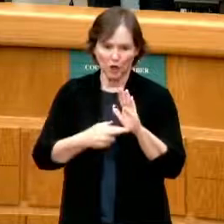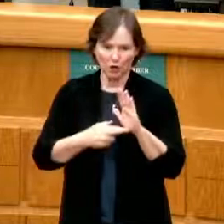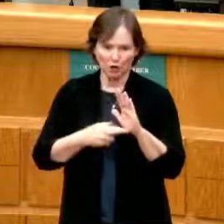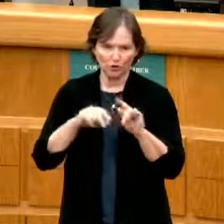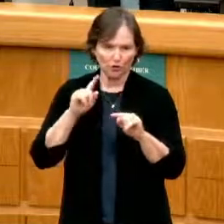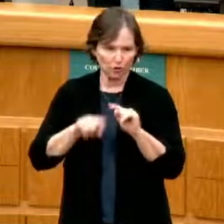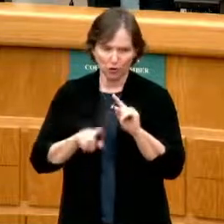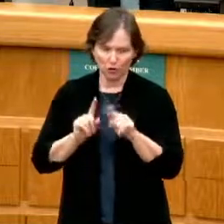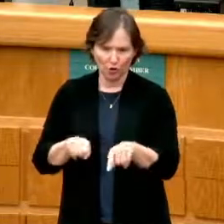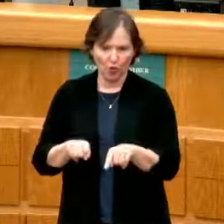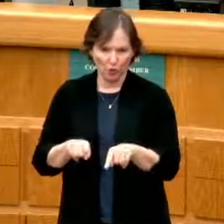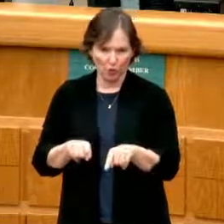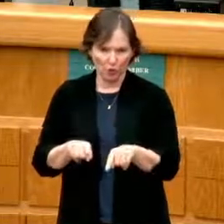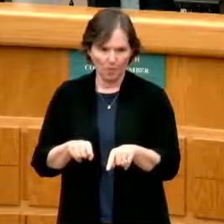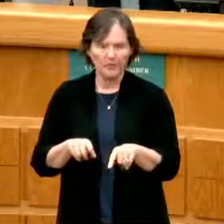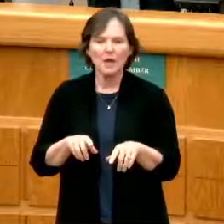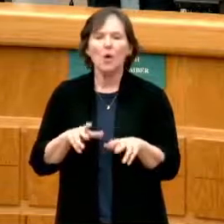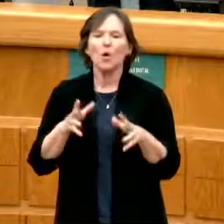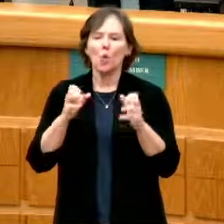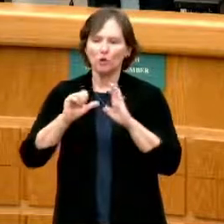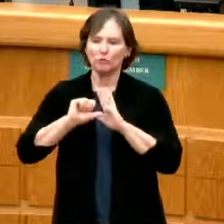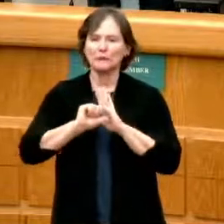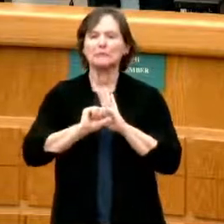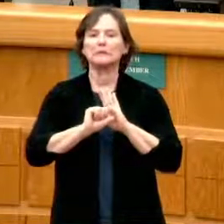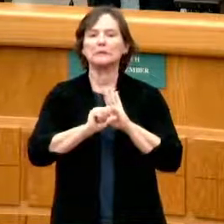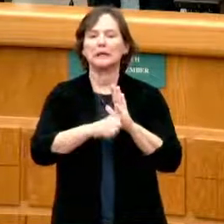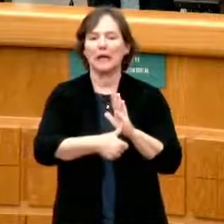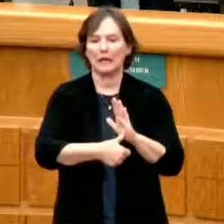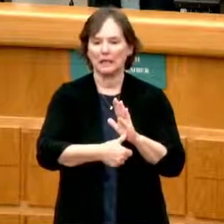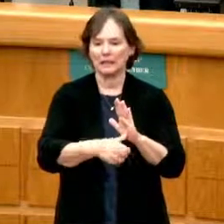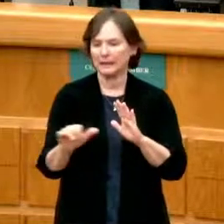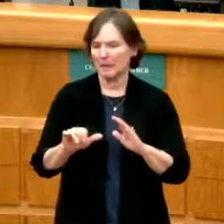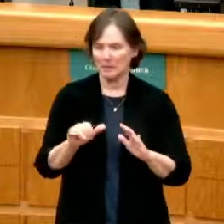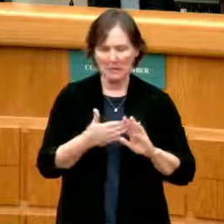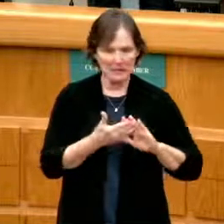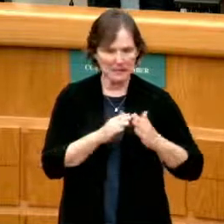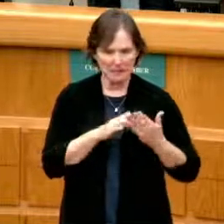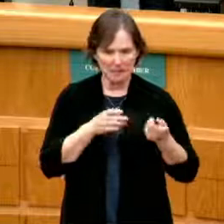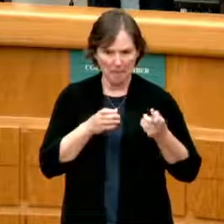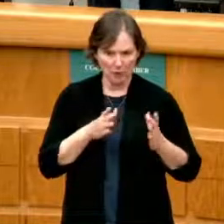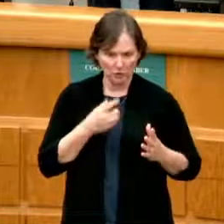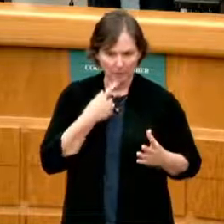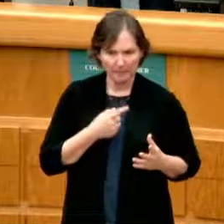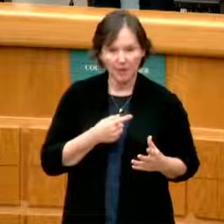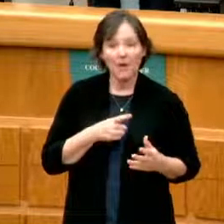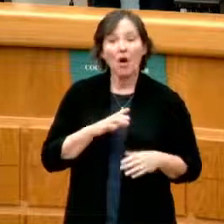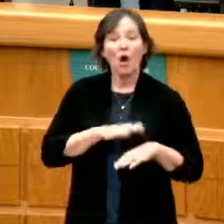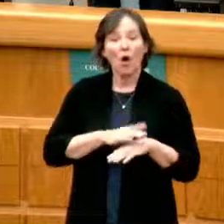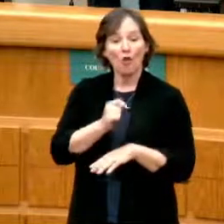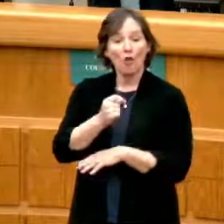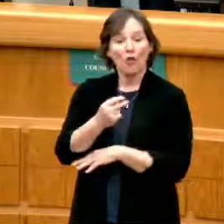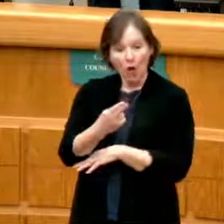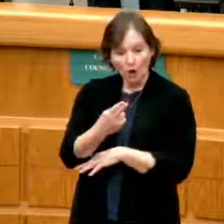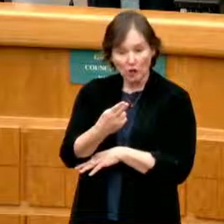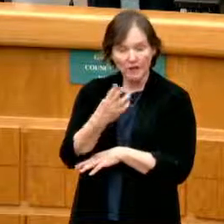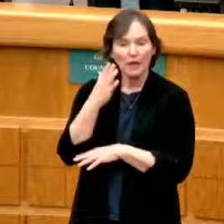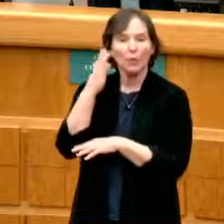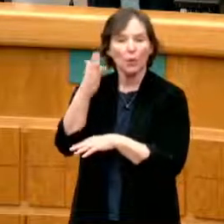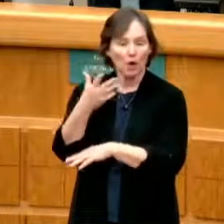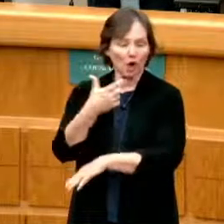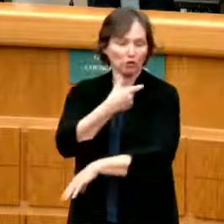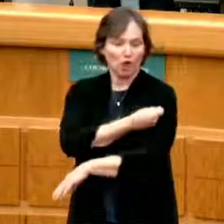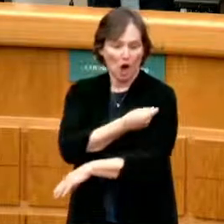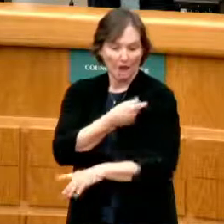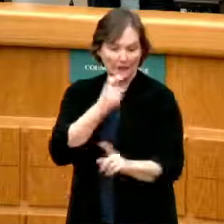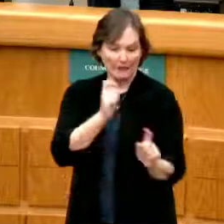City Manager just said, but just to be absolutely clear, on Thursday, we're going to do 925